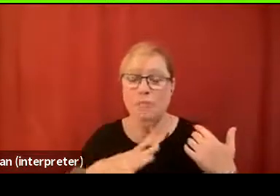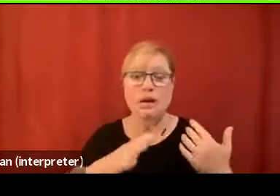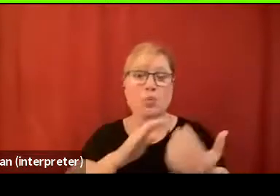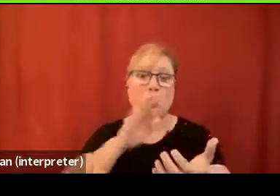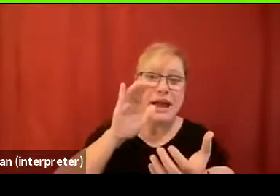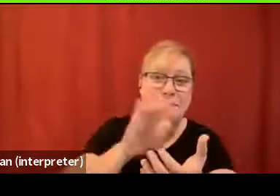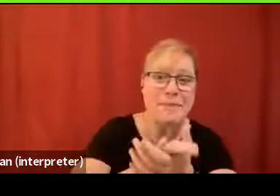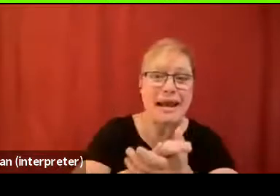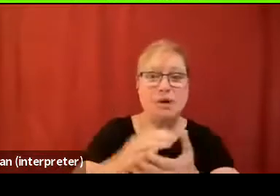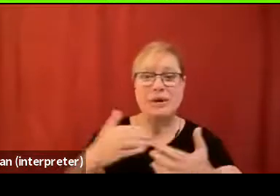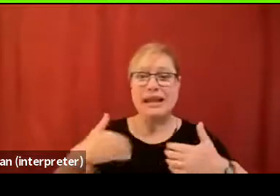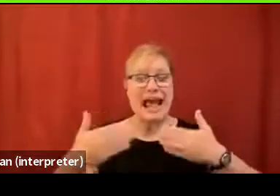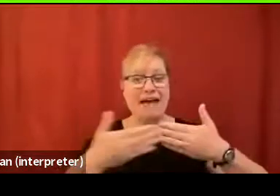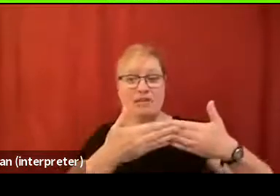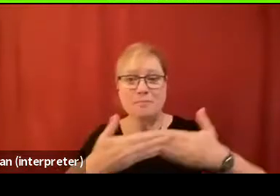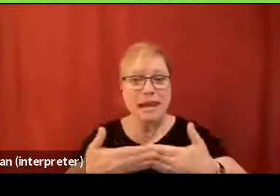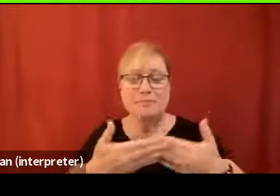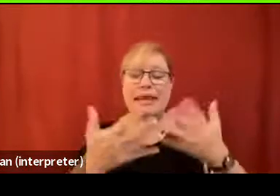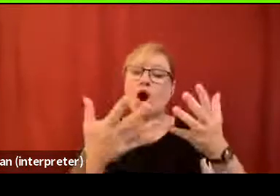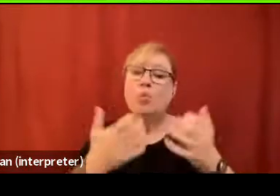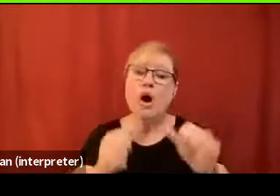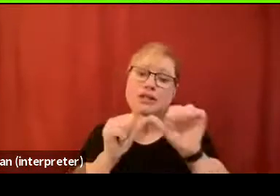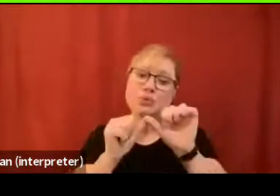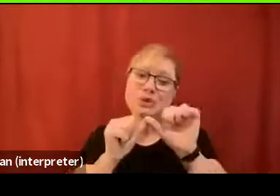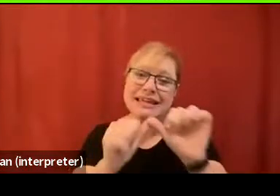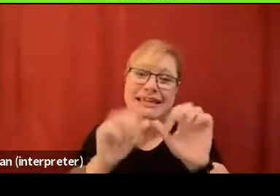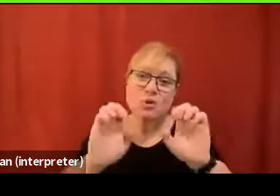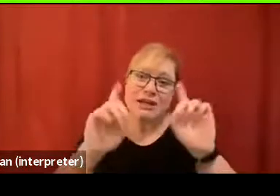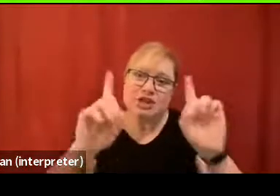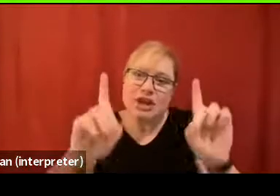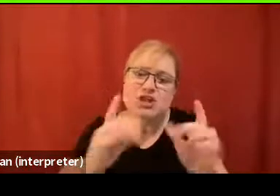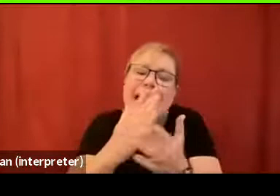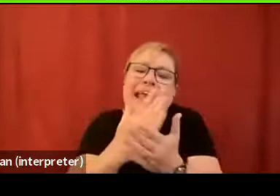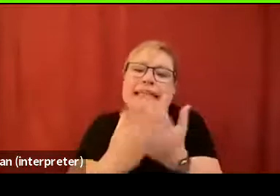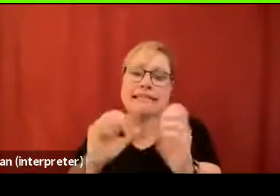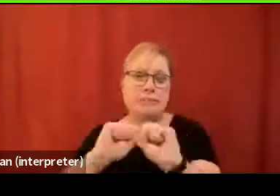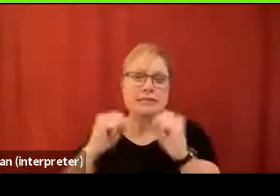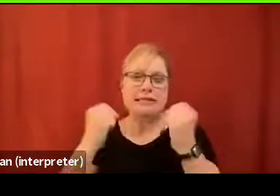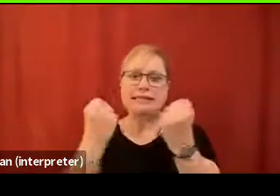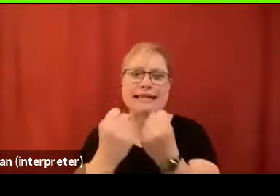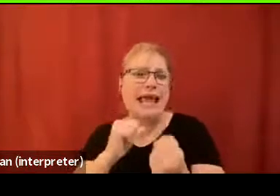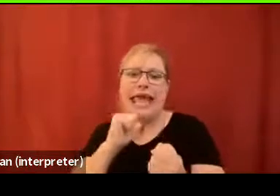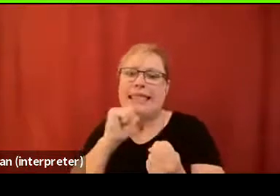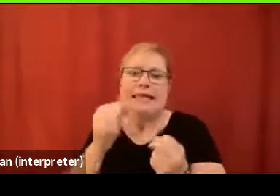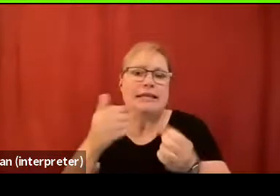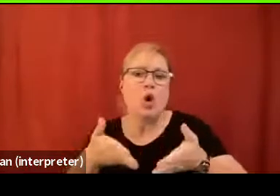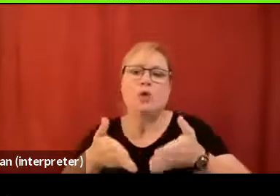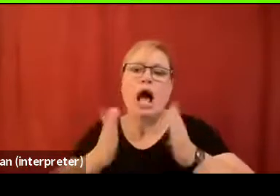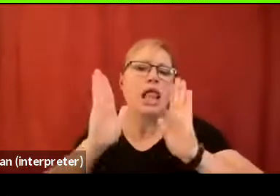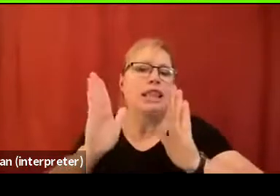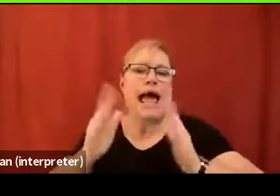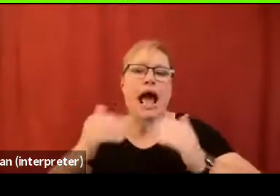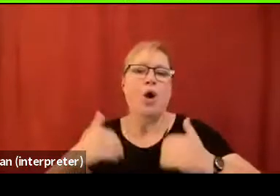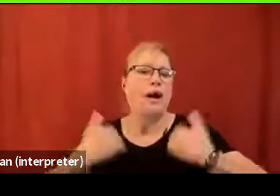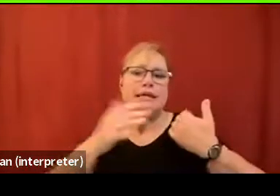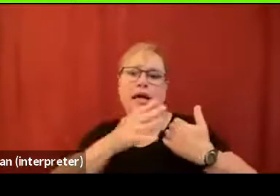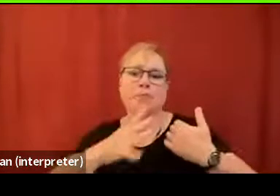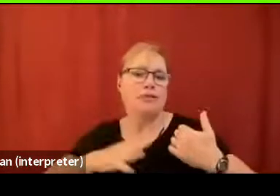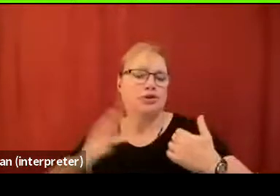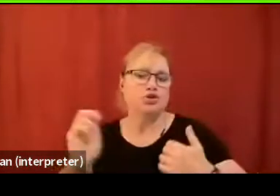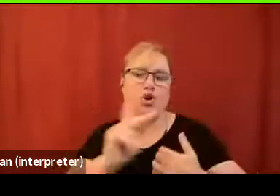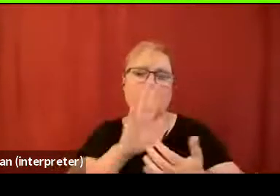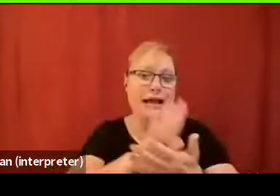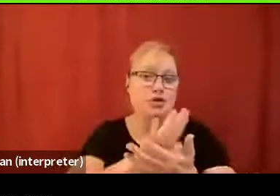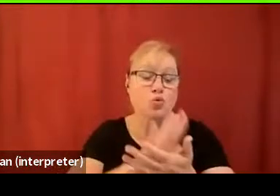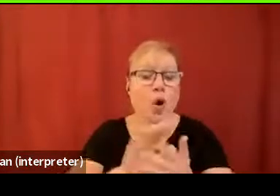wants to continue her education. And in some societies, she can't come back to school with an infant. But if she can continue her education with